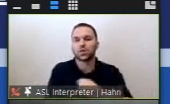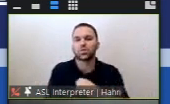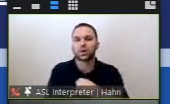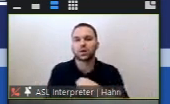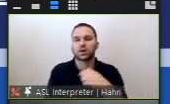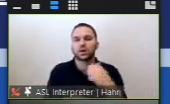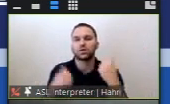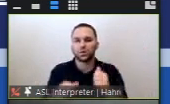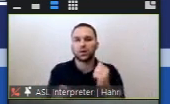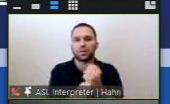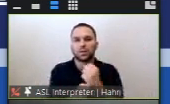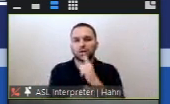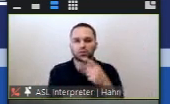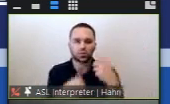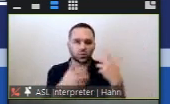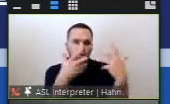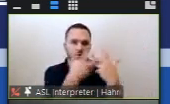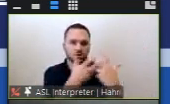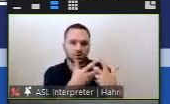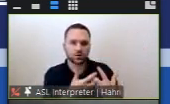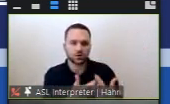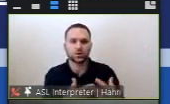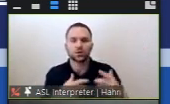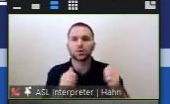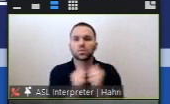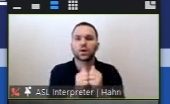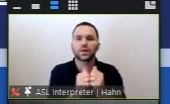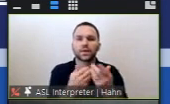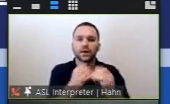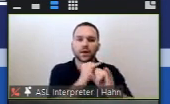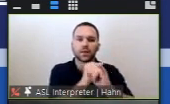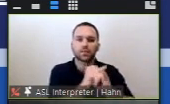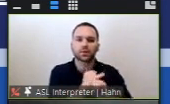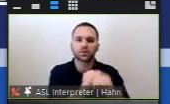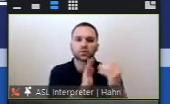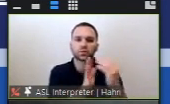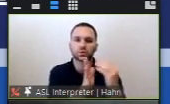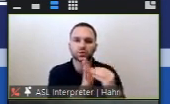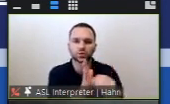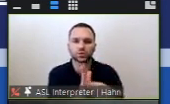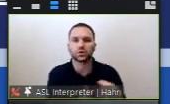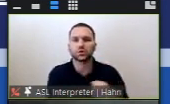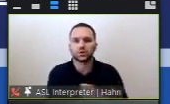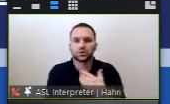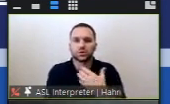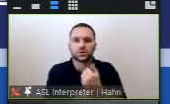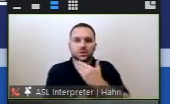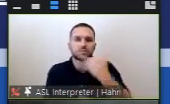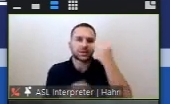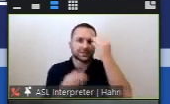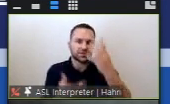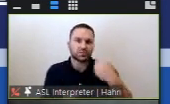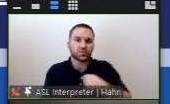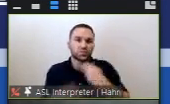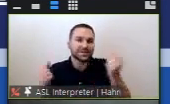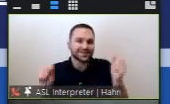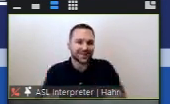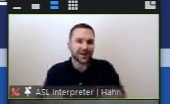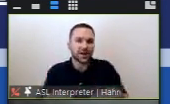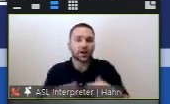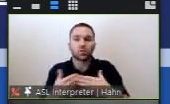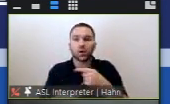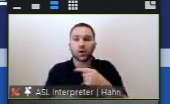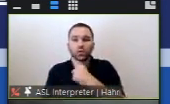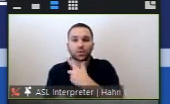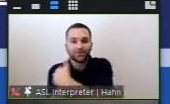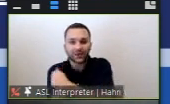to the immunization registry. And so again, we're getting the best data we have about whether an individual was vaccinated or not, what the dates